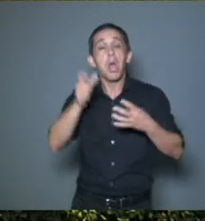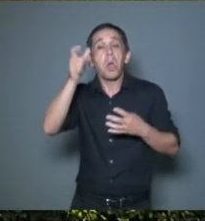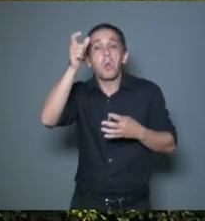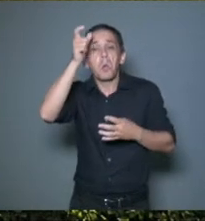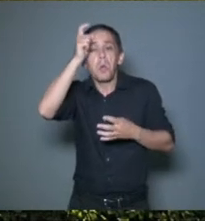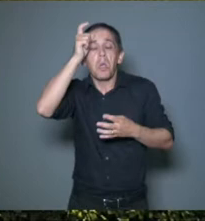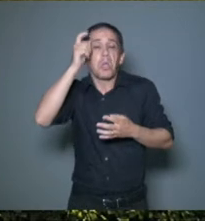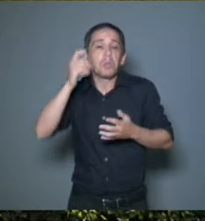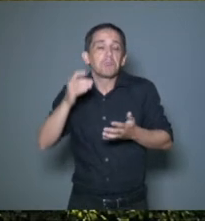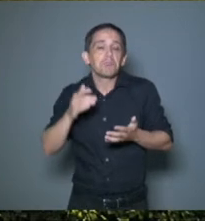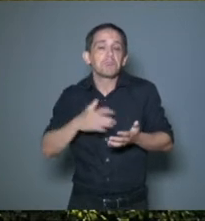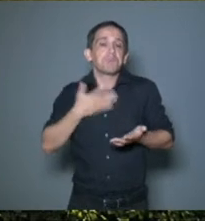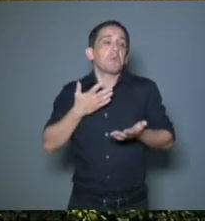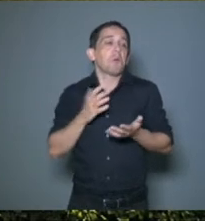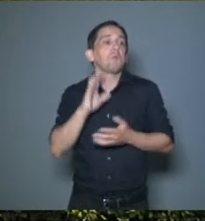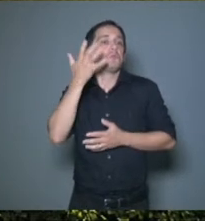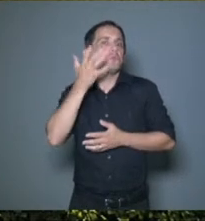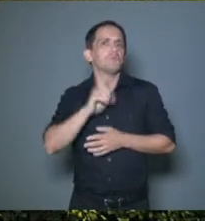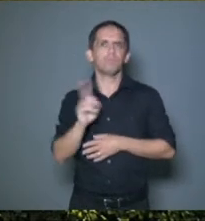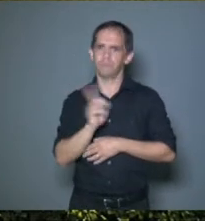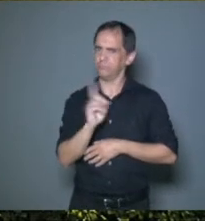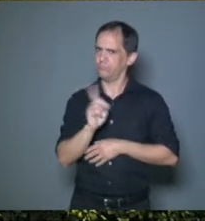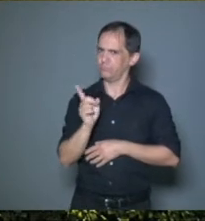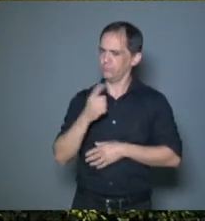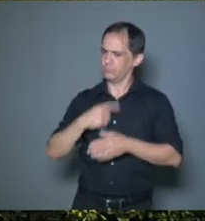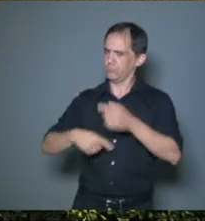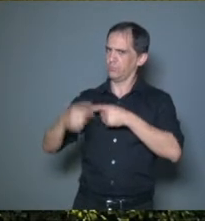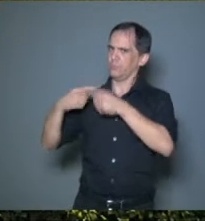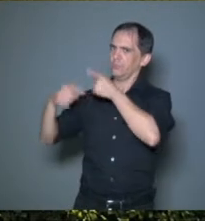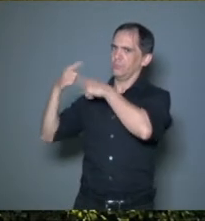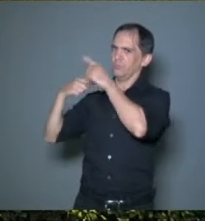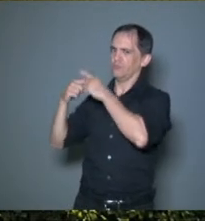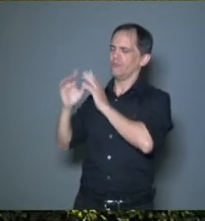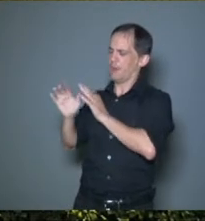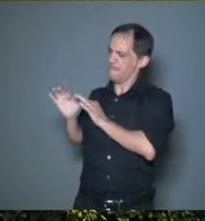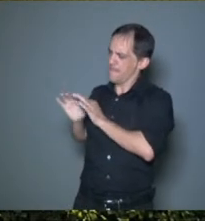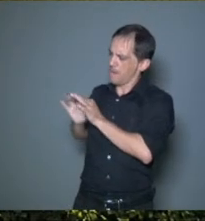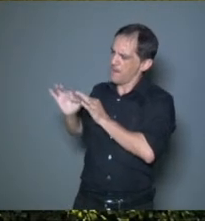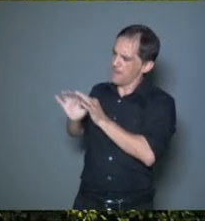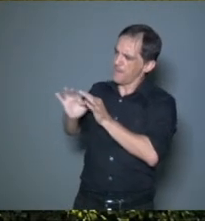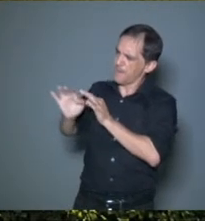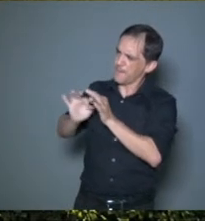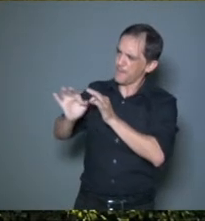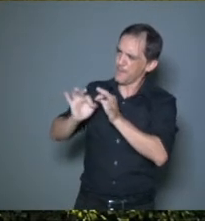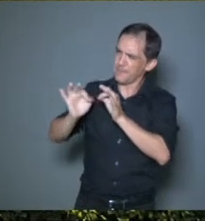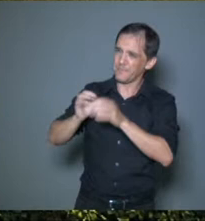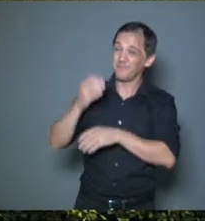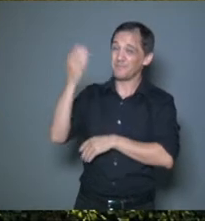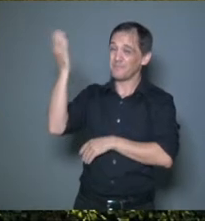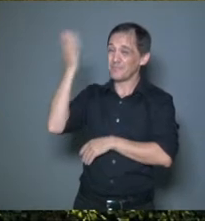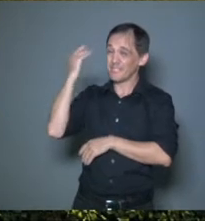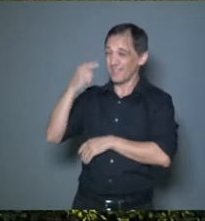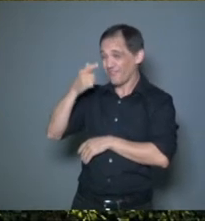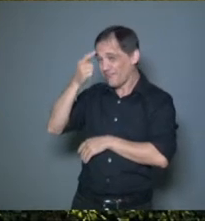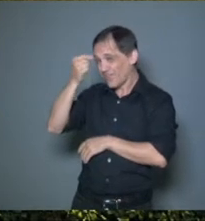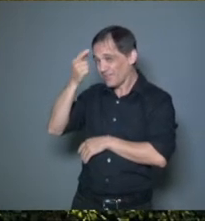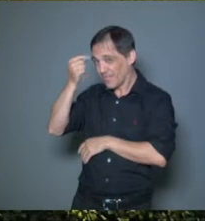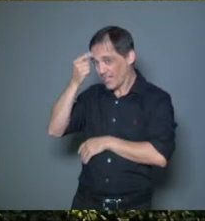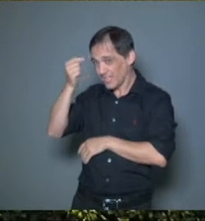in ESG is not by chance. We have a history on that topic. Ever since